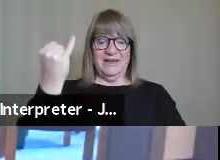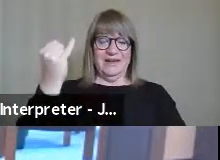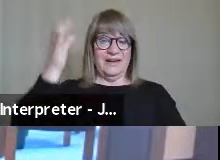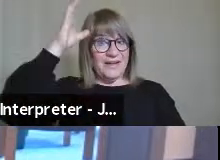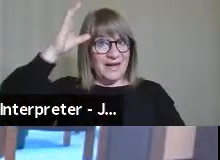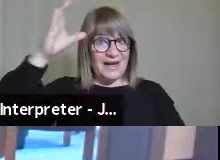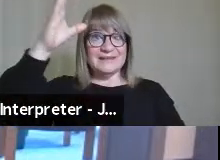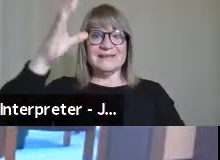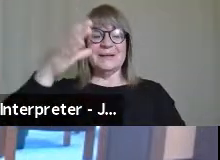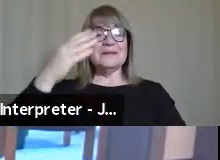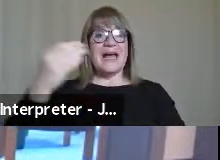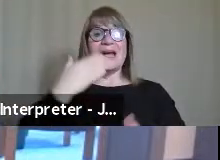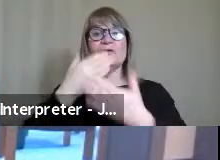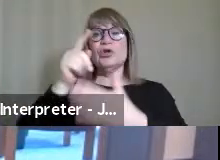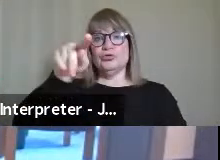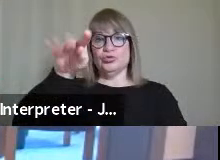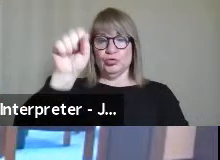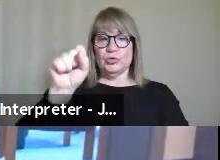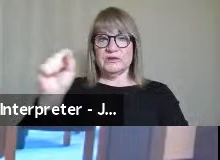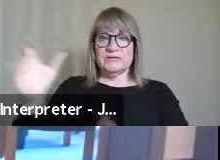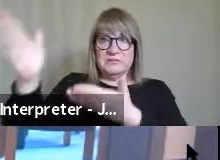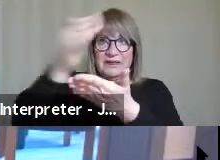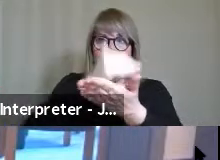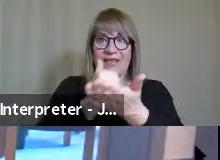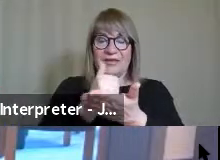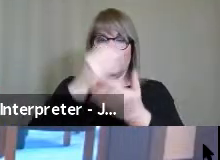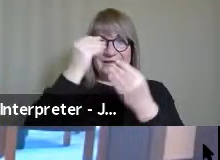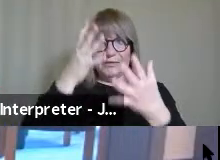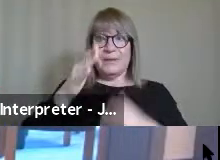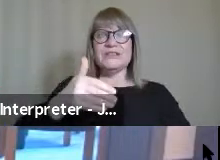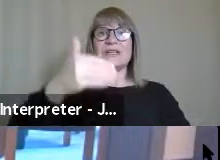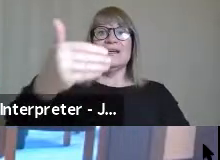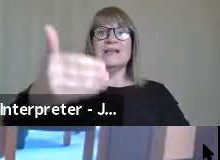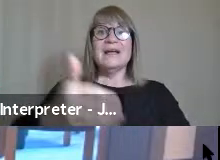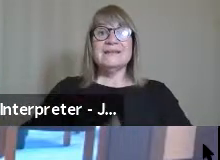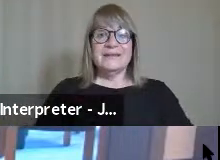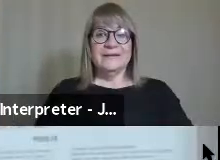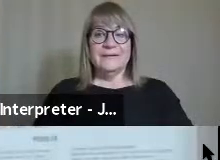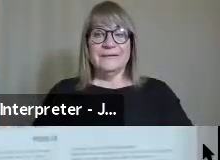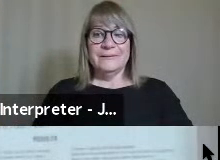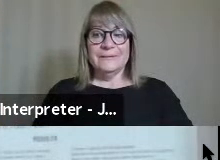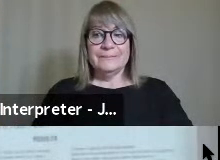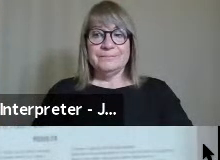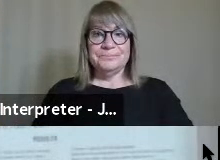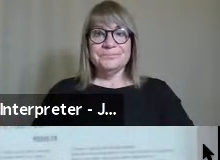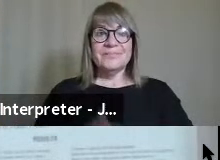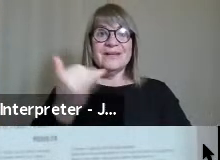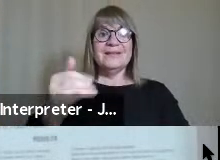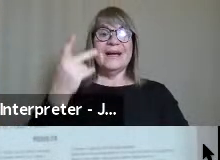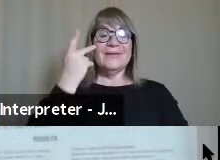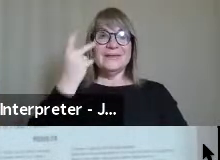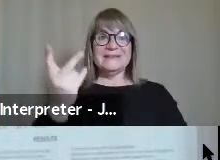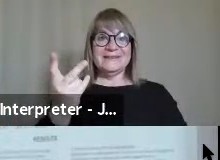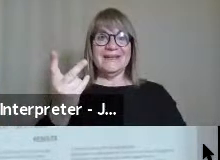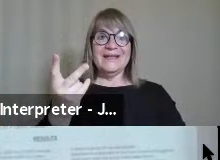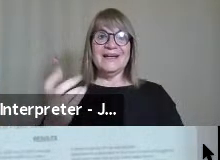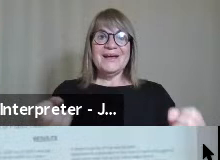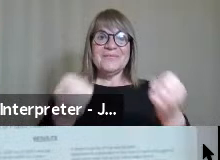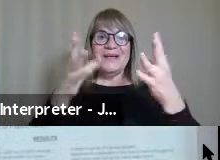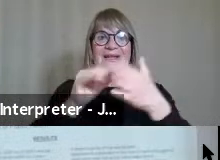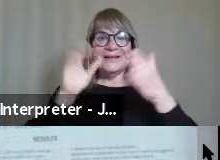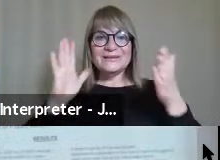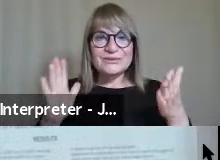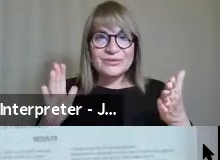history that they had um encountered together if you go to the next slide um you'll see a lot of them ended